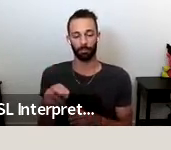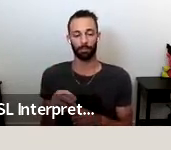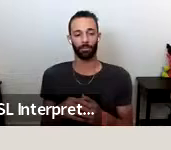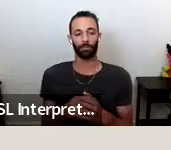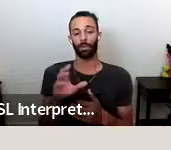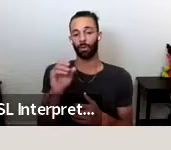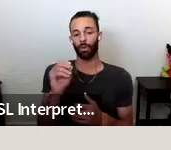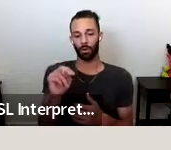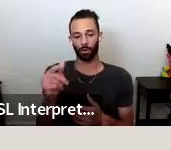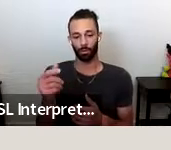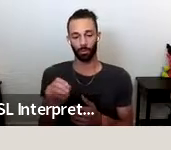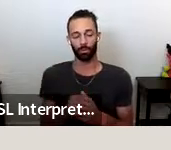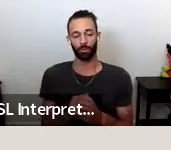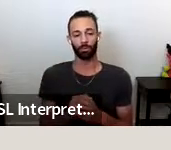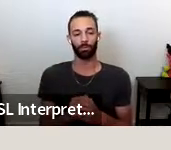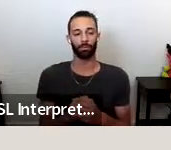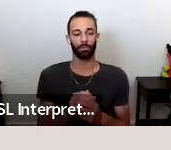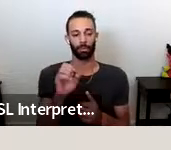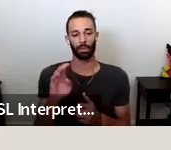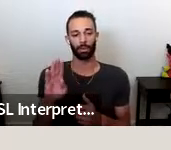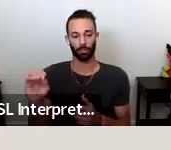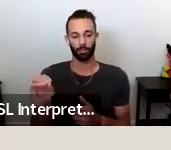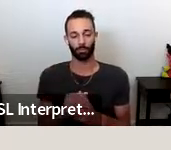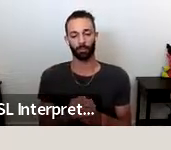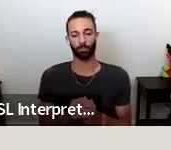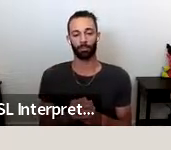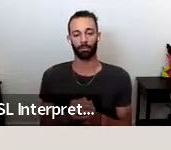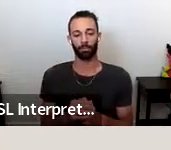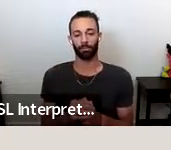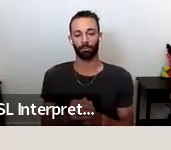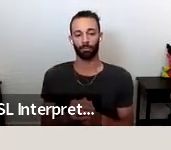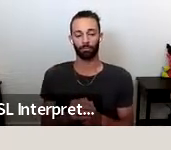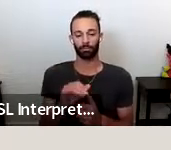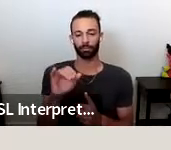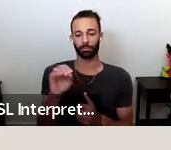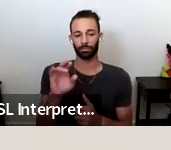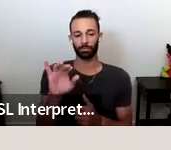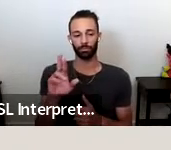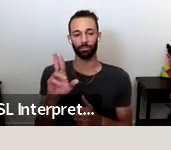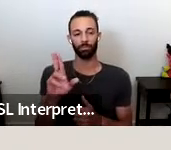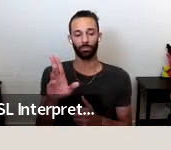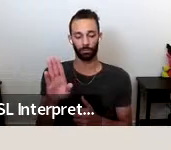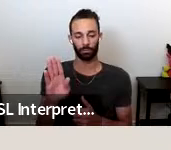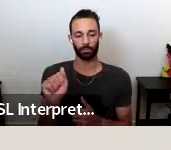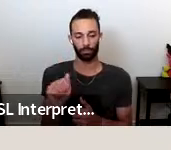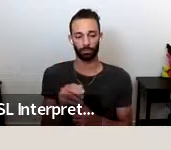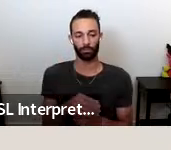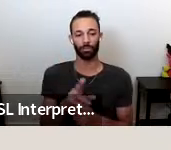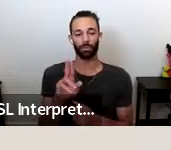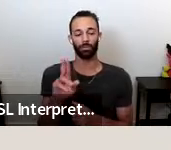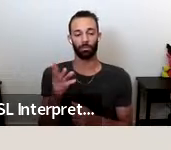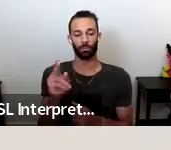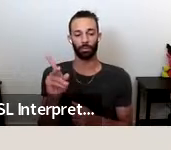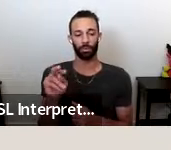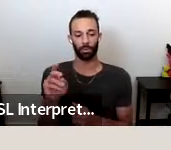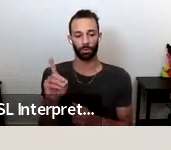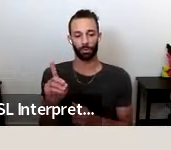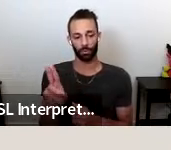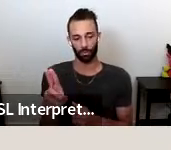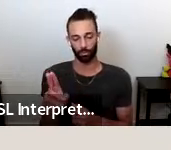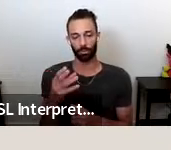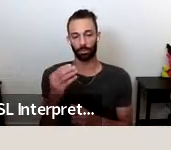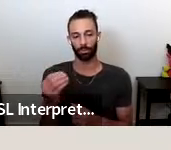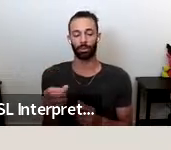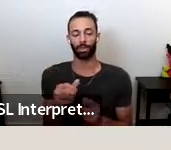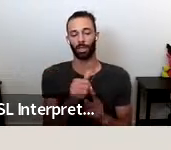Bakongo, Igbo, Yoruba, Umbundu, and many other